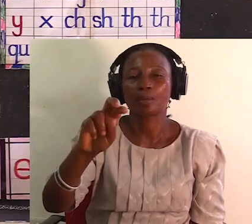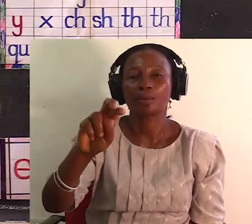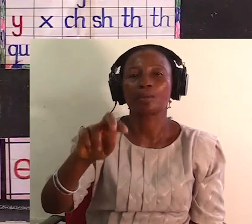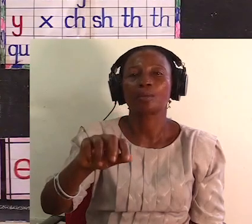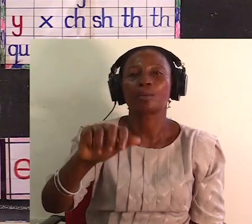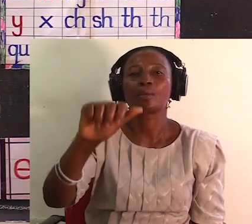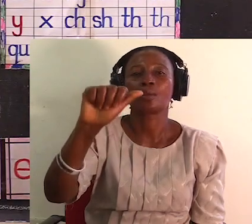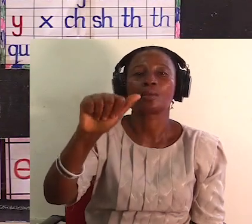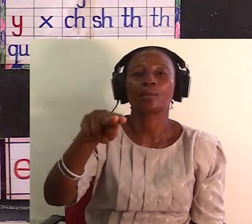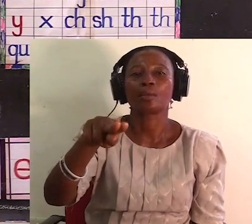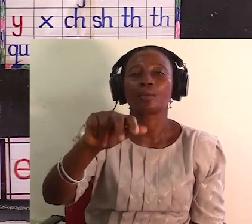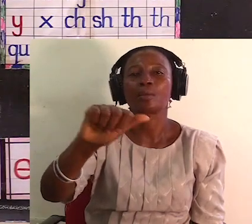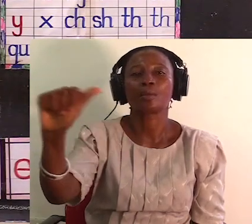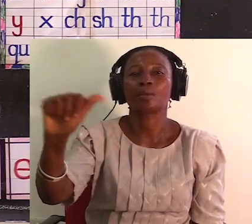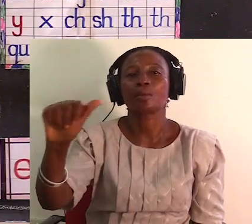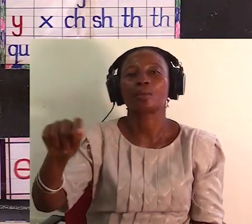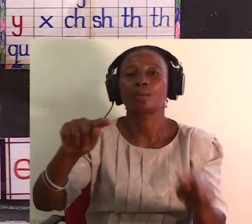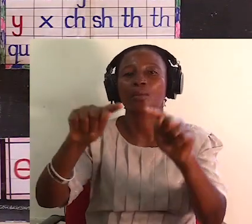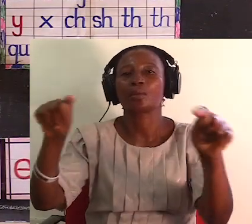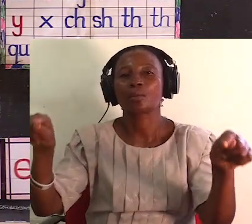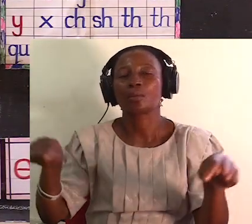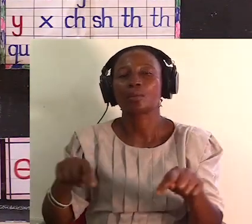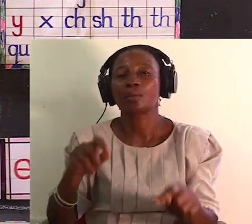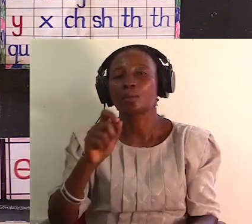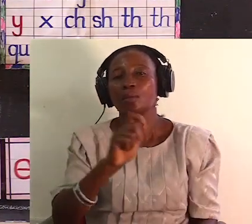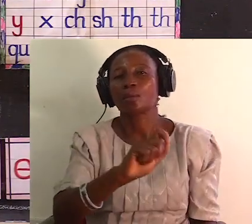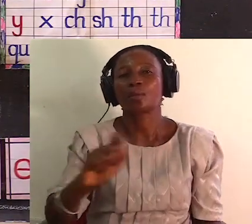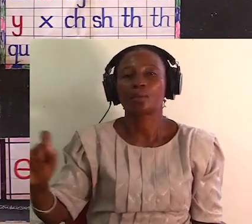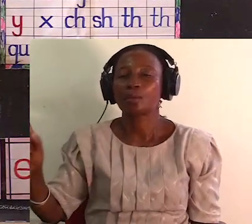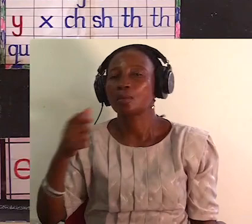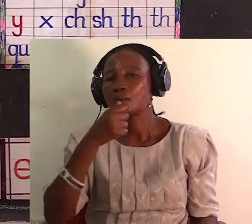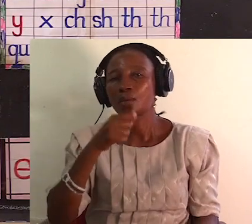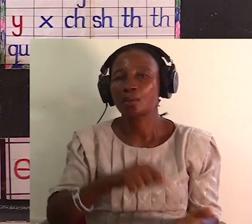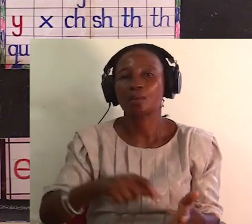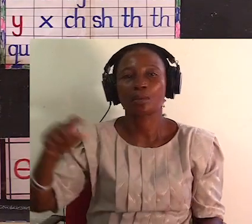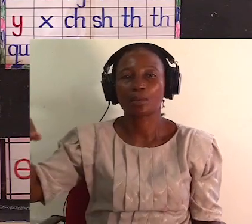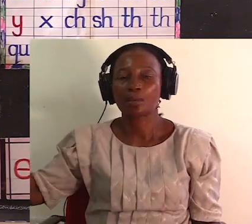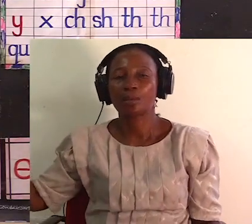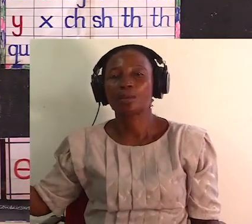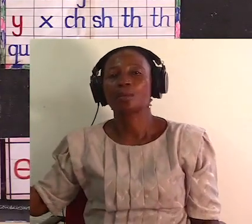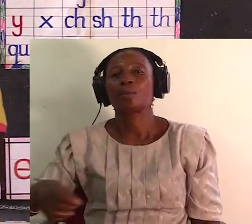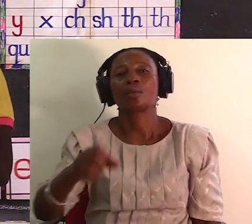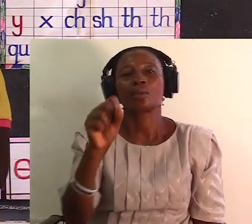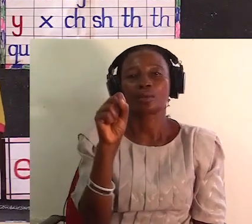In another box, write this letter sound